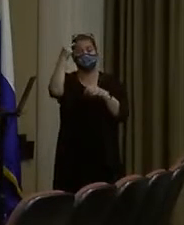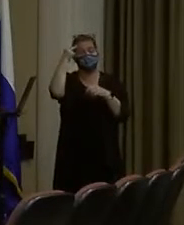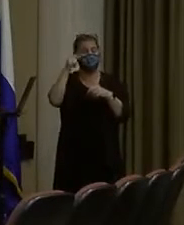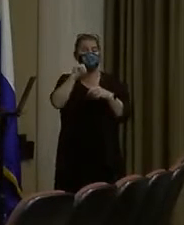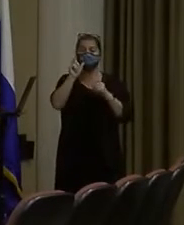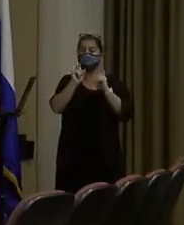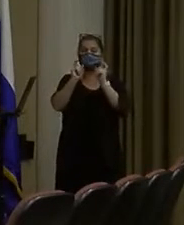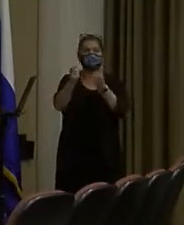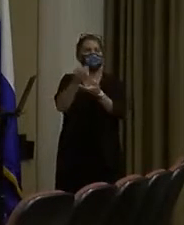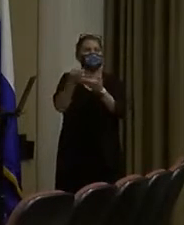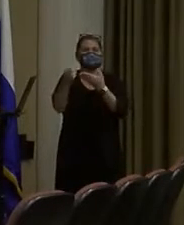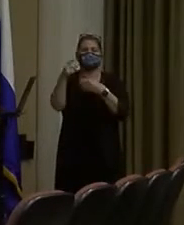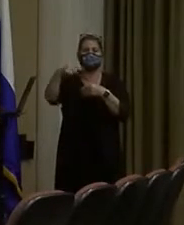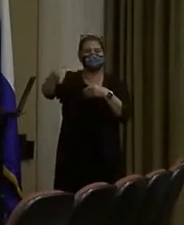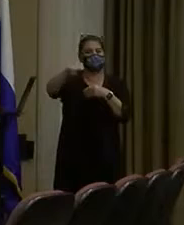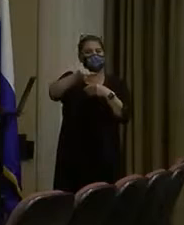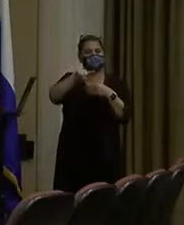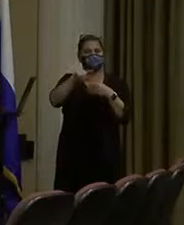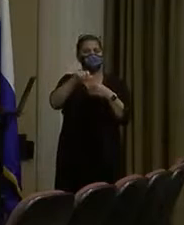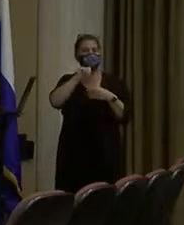was not giving resources to the